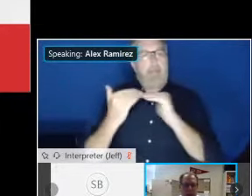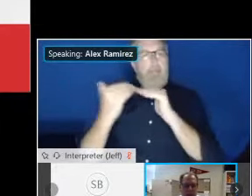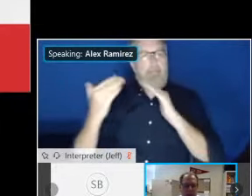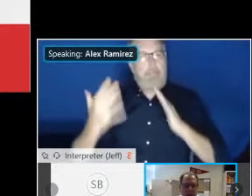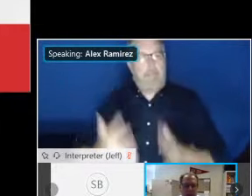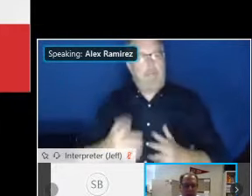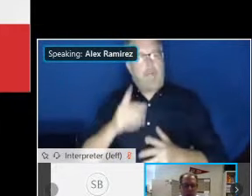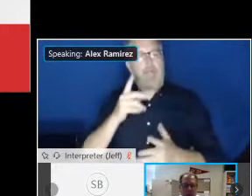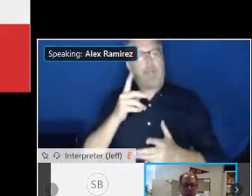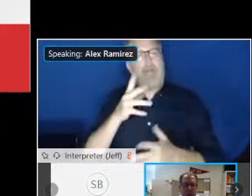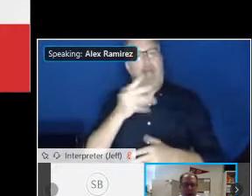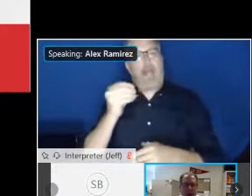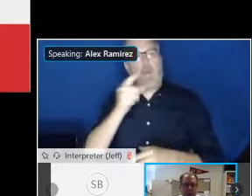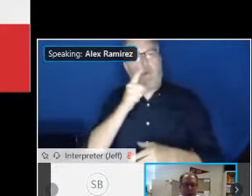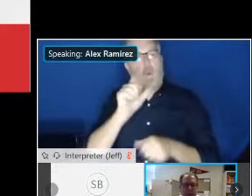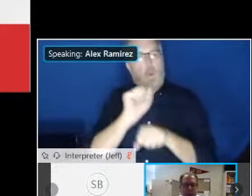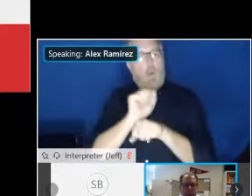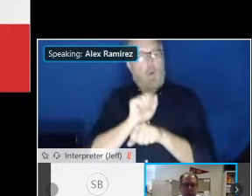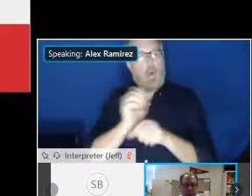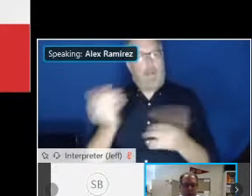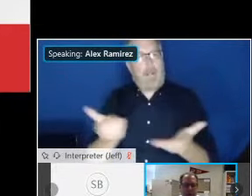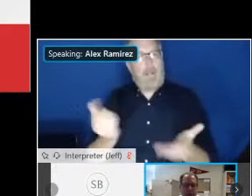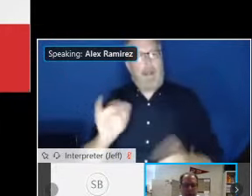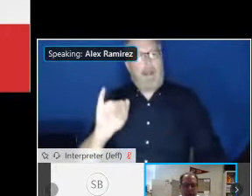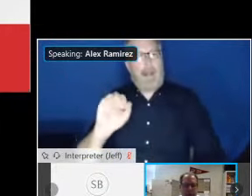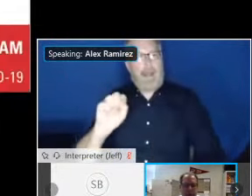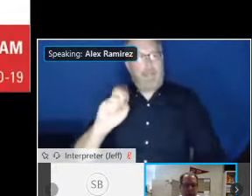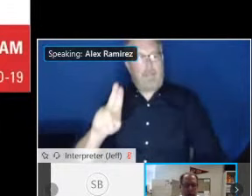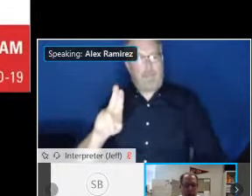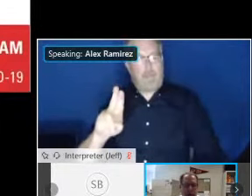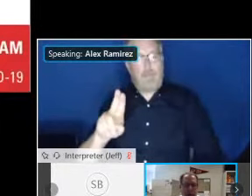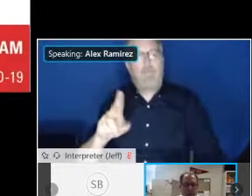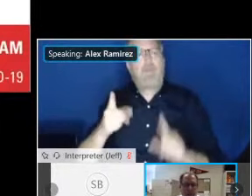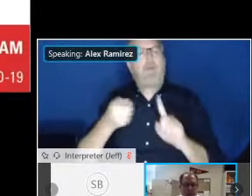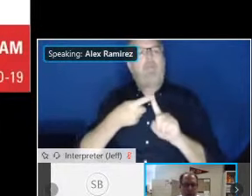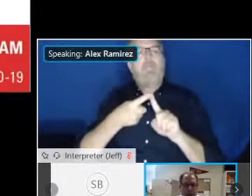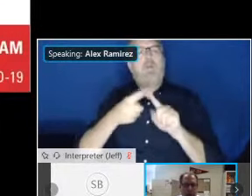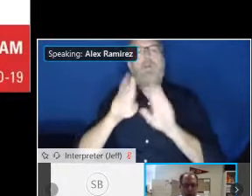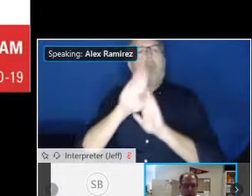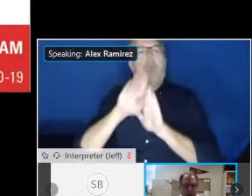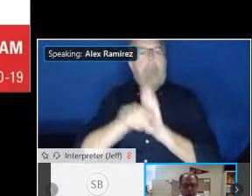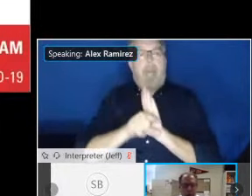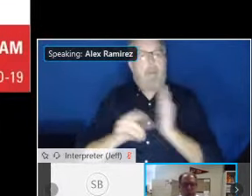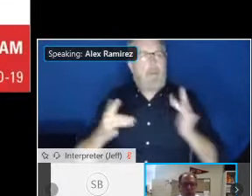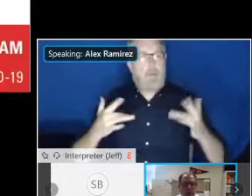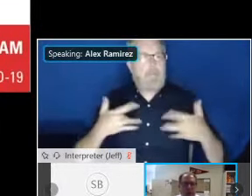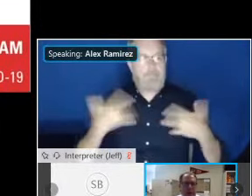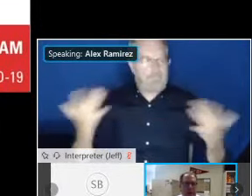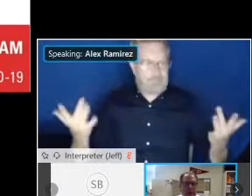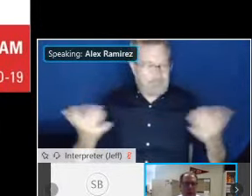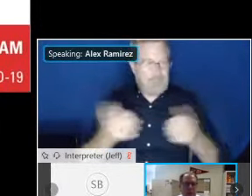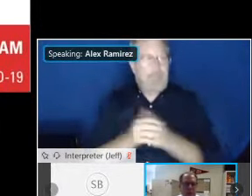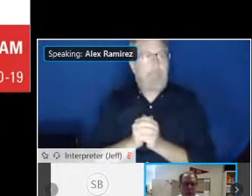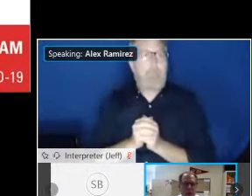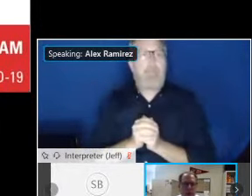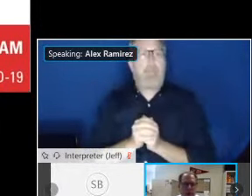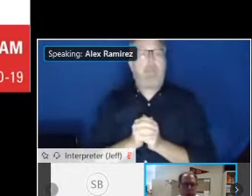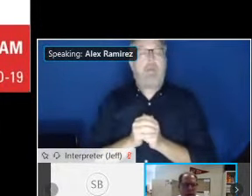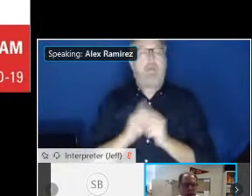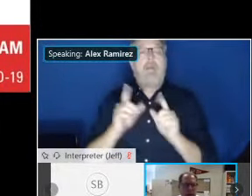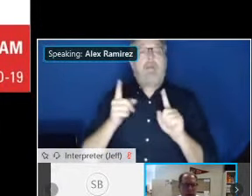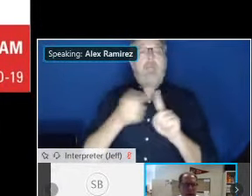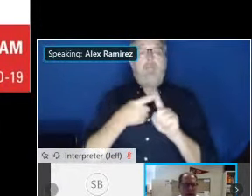here at Iowa State, so we can kind of maybe give you a little bit of a background on what's going on. So first, I think it's important